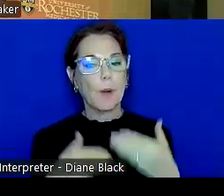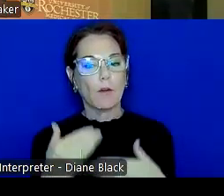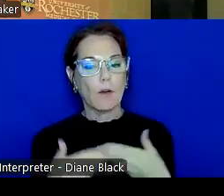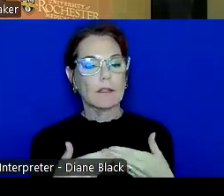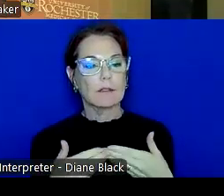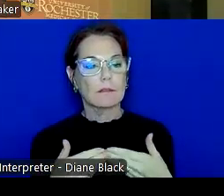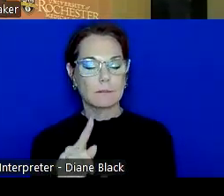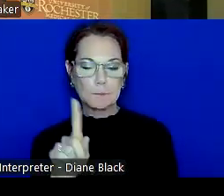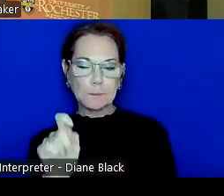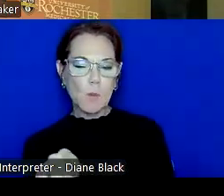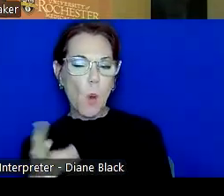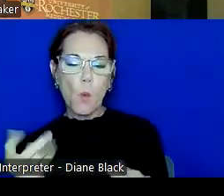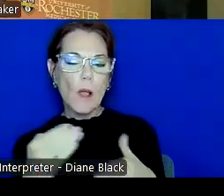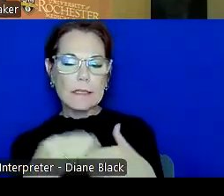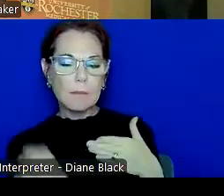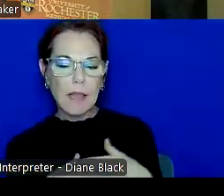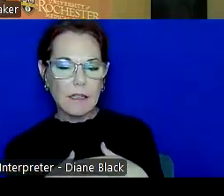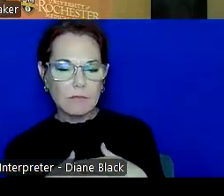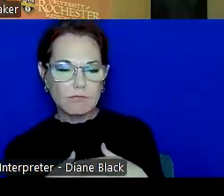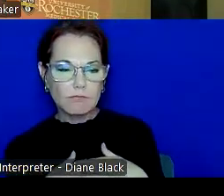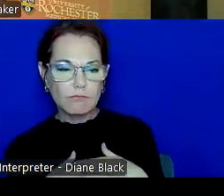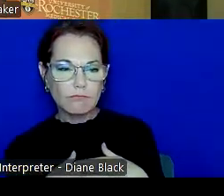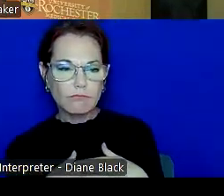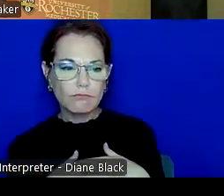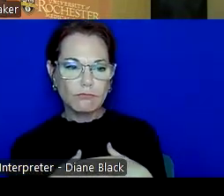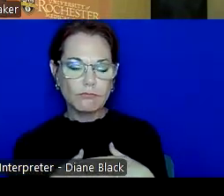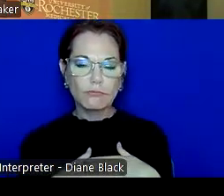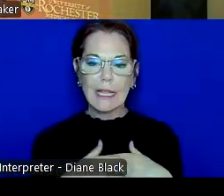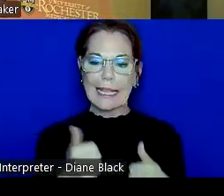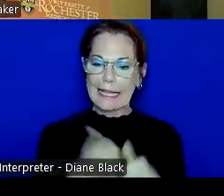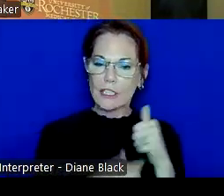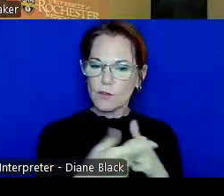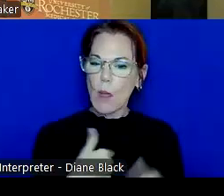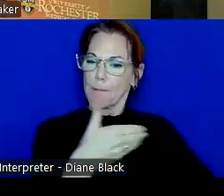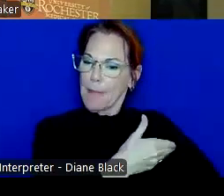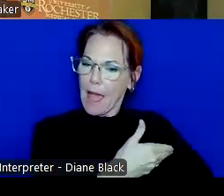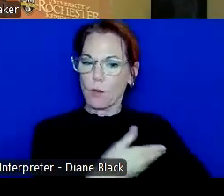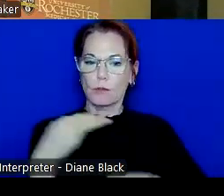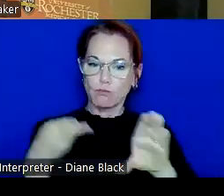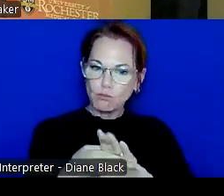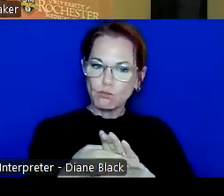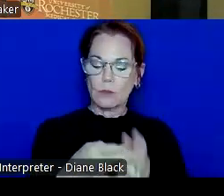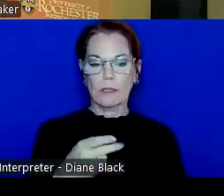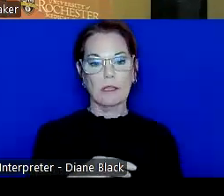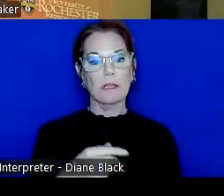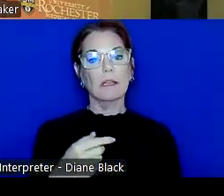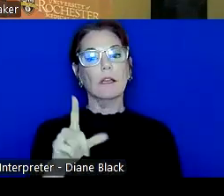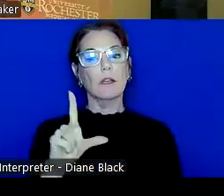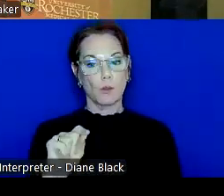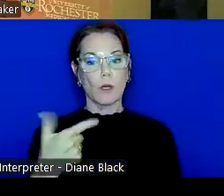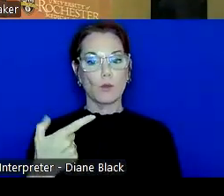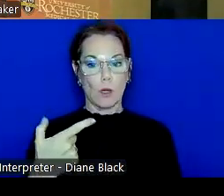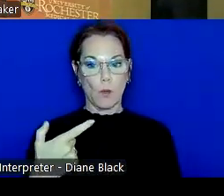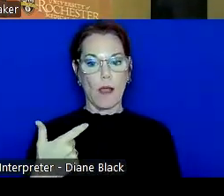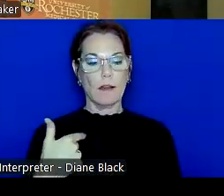you know? Are we holding this group accountable? Each of you have power to be a part of that. In 2021, I put